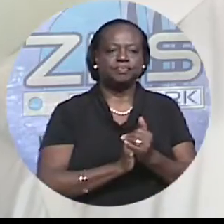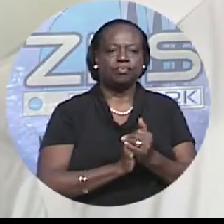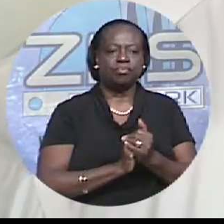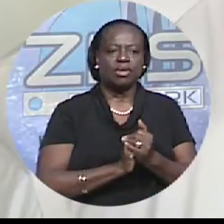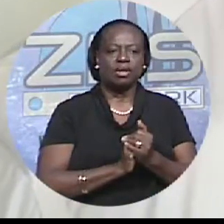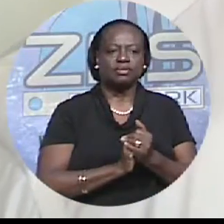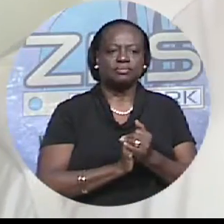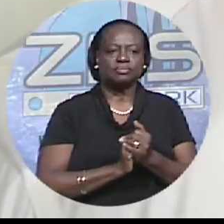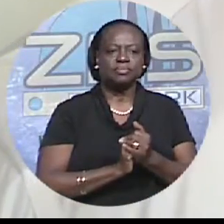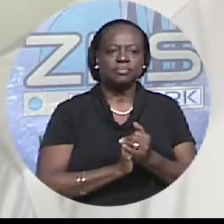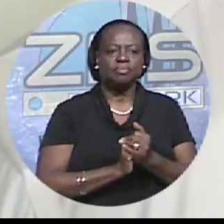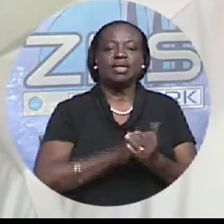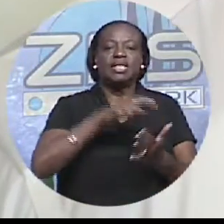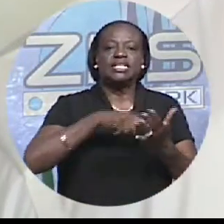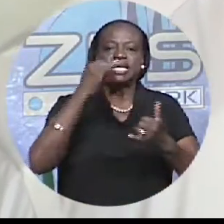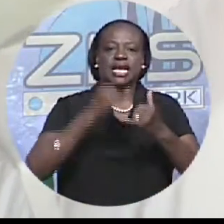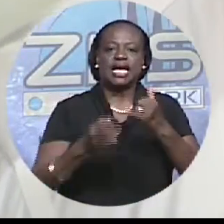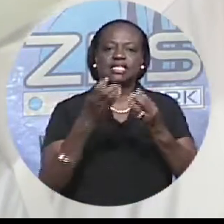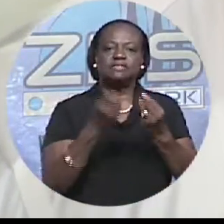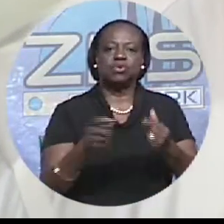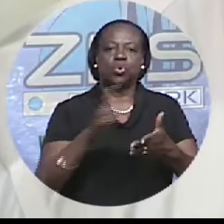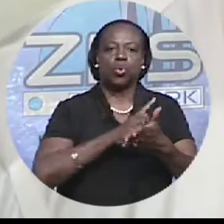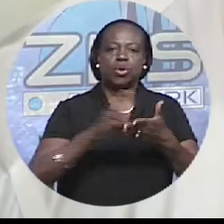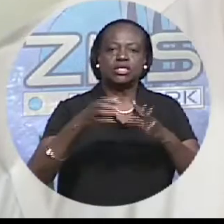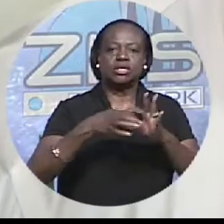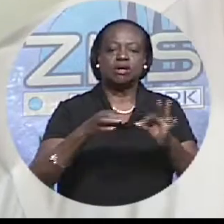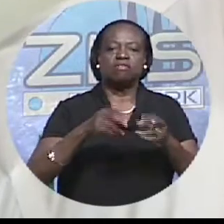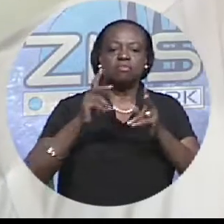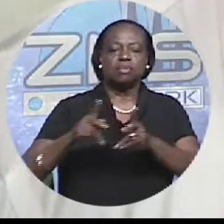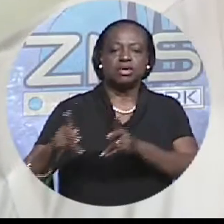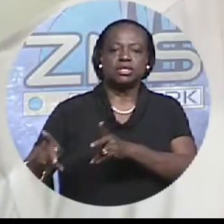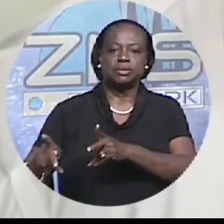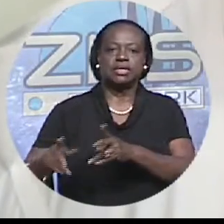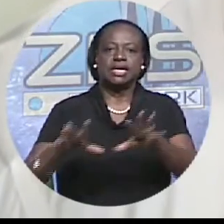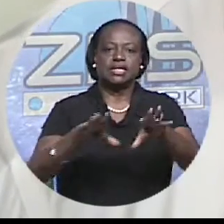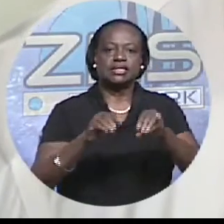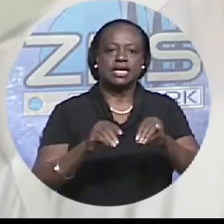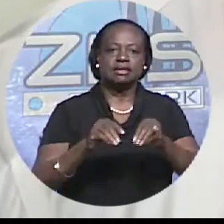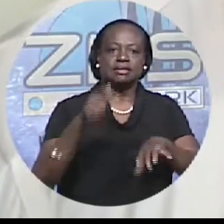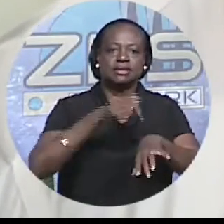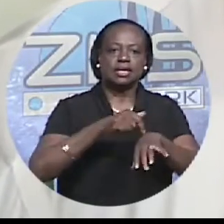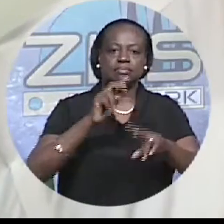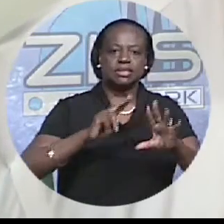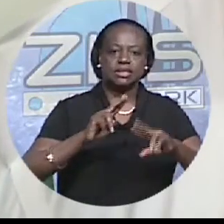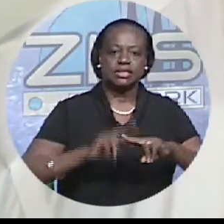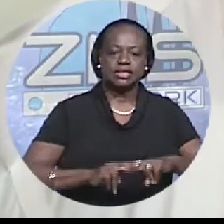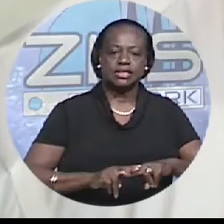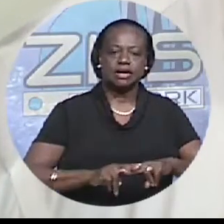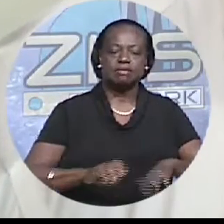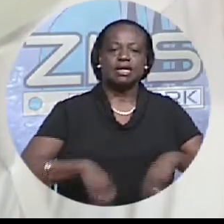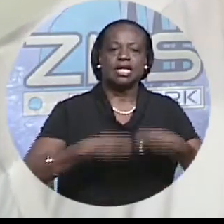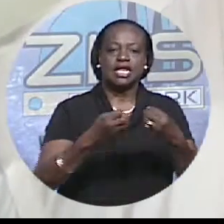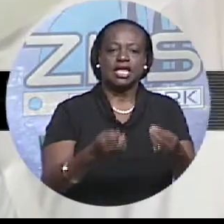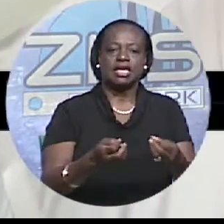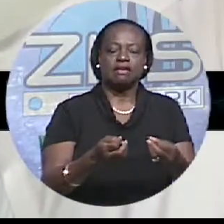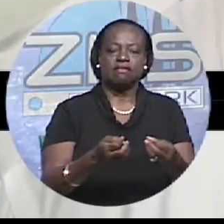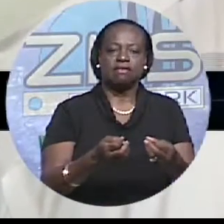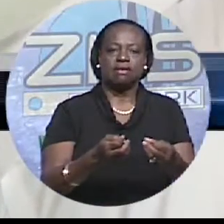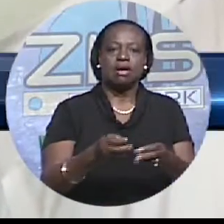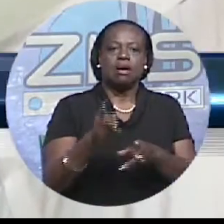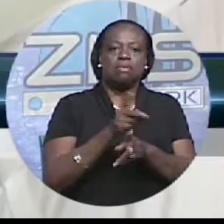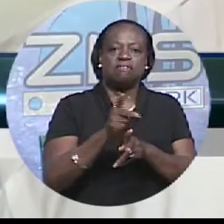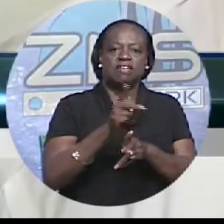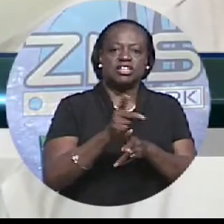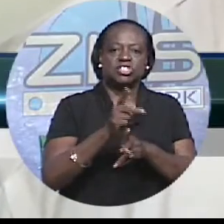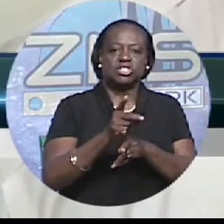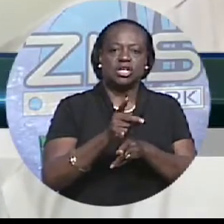in the last 3 weeks of preparation now, and so we want to take the time to sit down and be able to give a professional